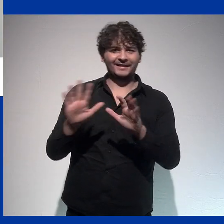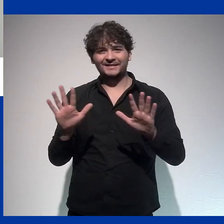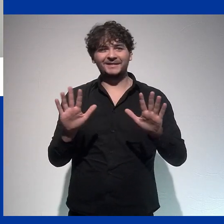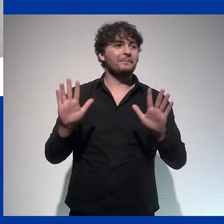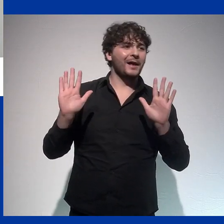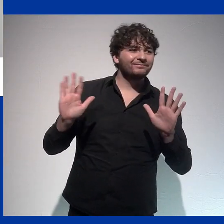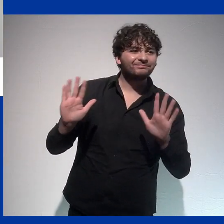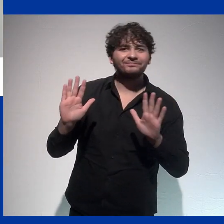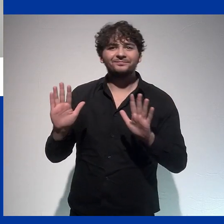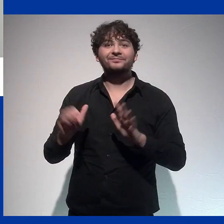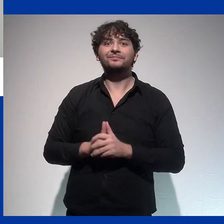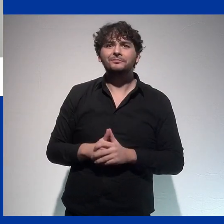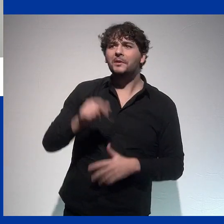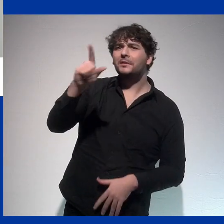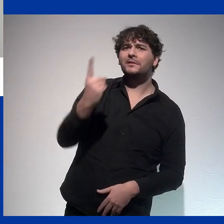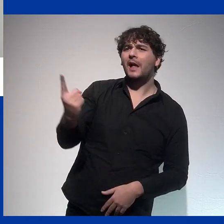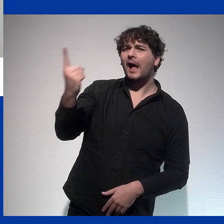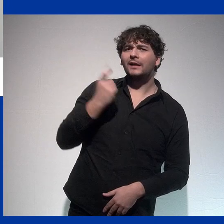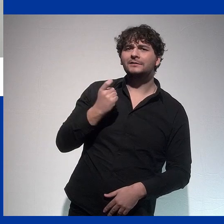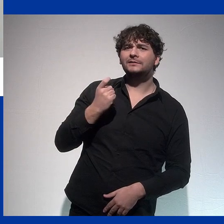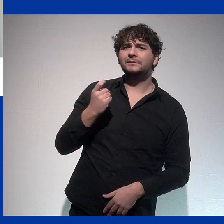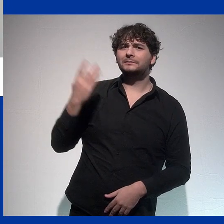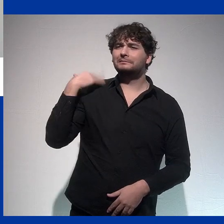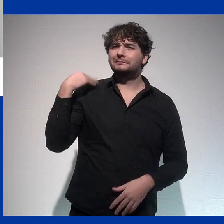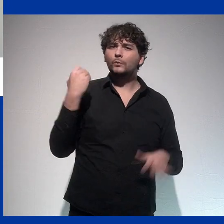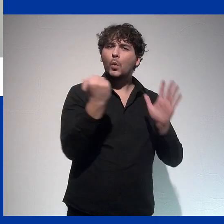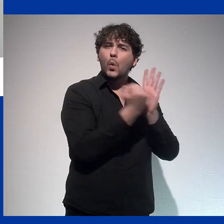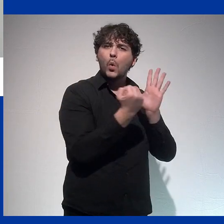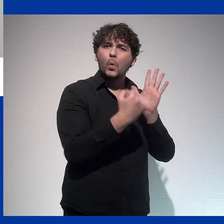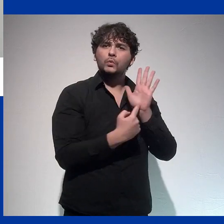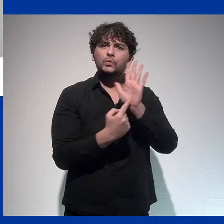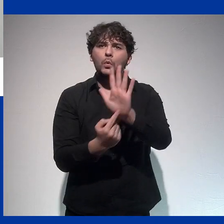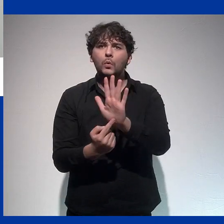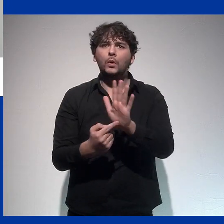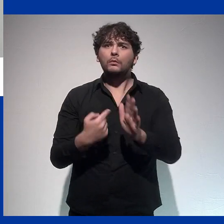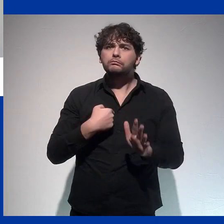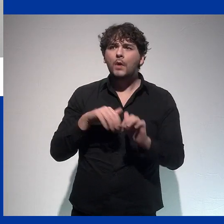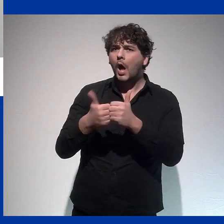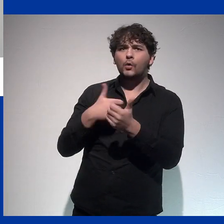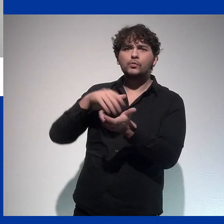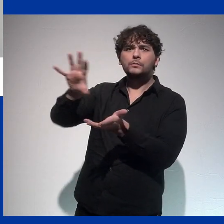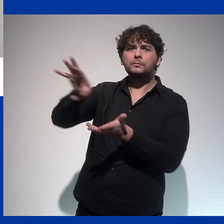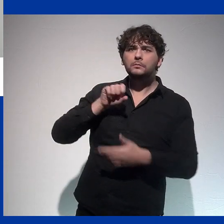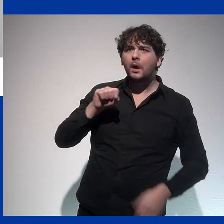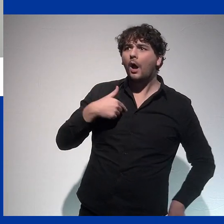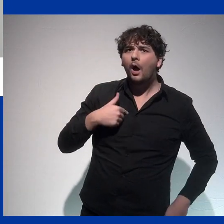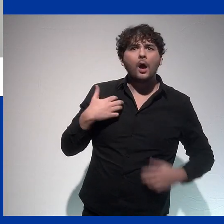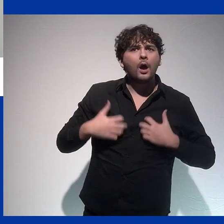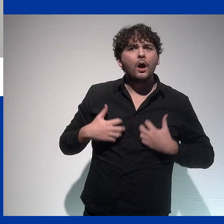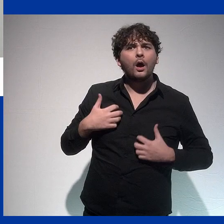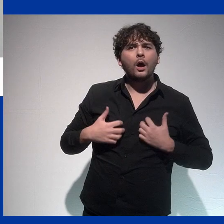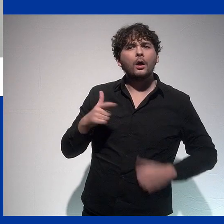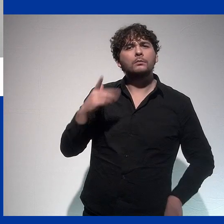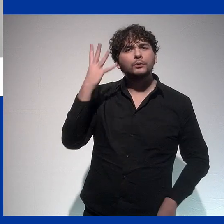Convention signs? That's really cool. We will ask. You will get one. Yeah, or you can have a